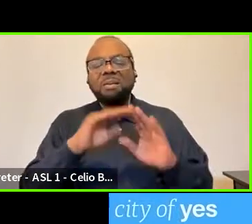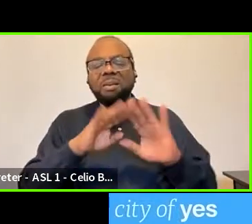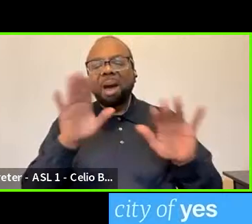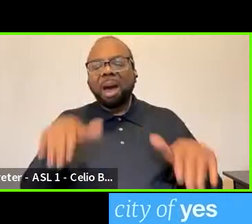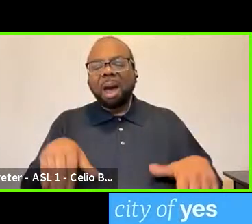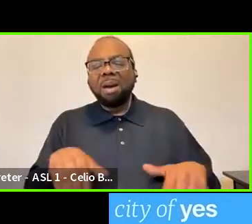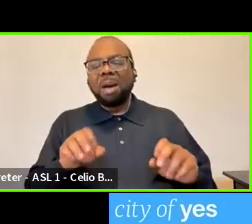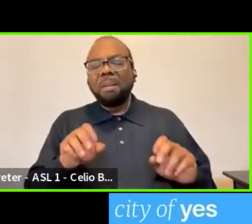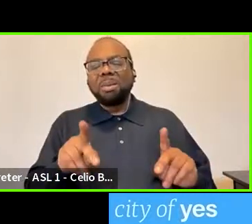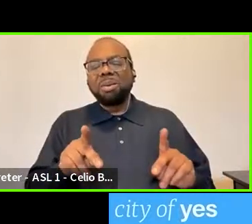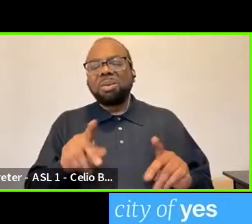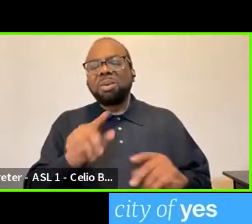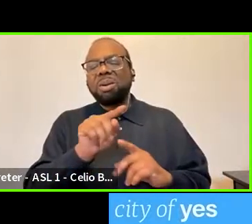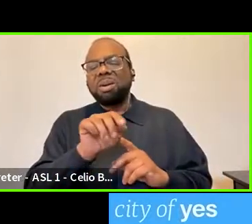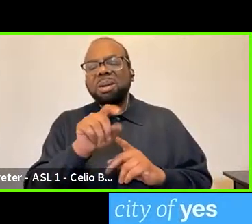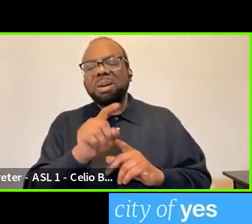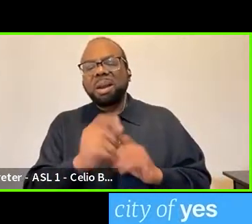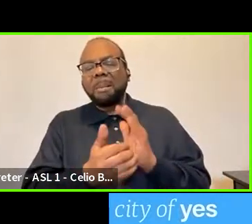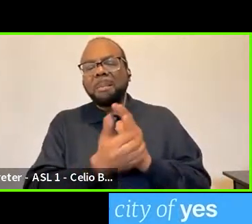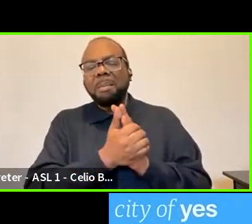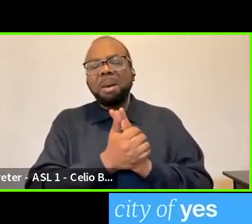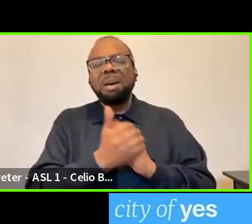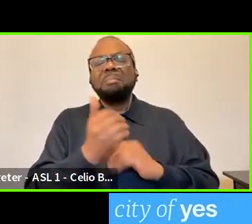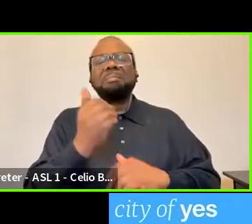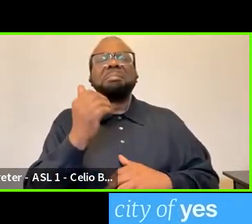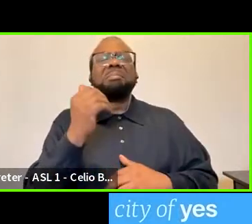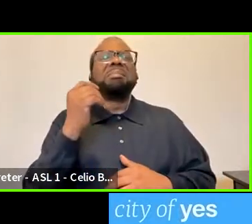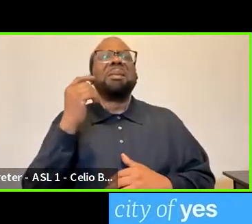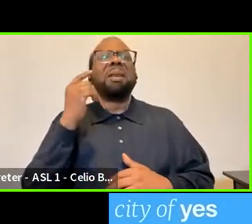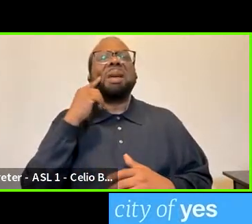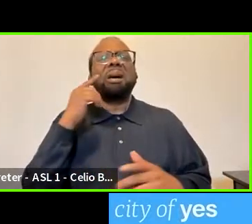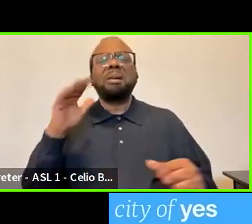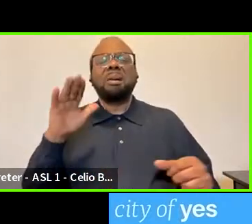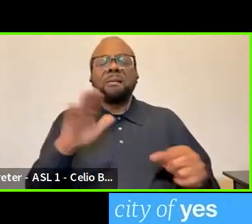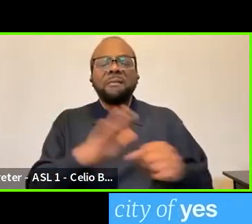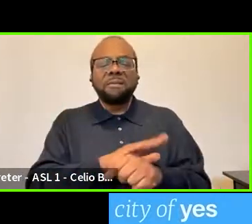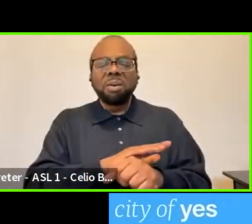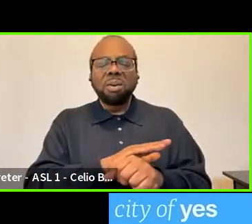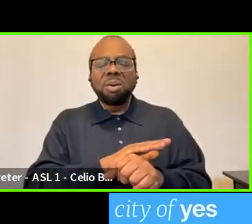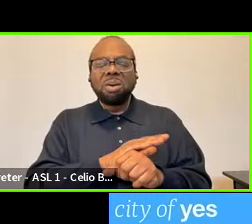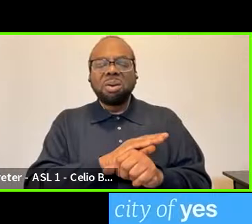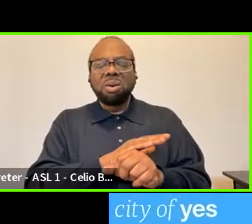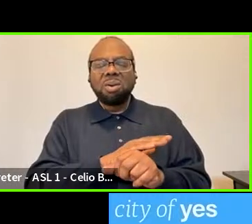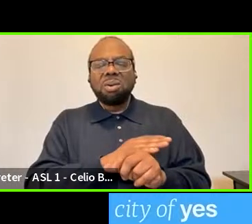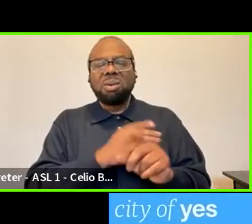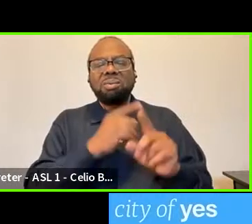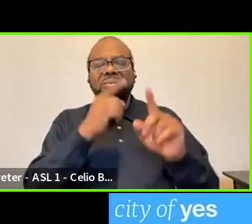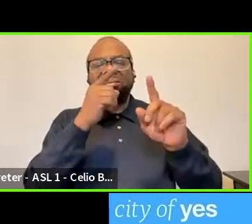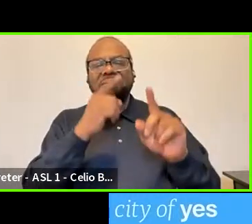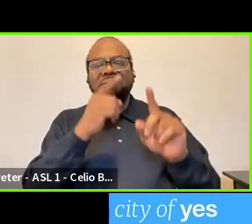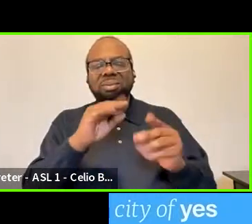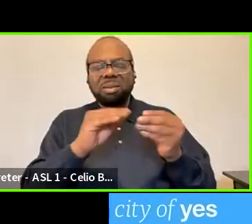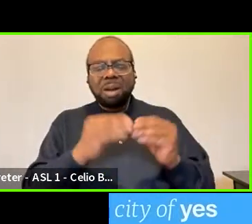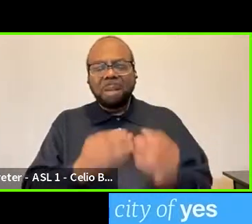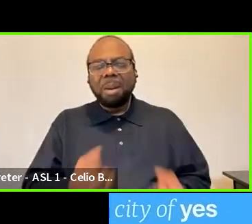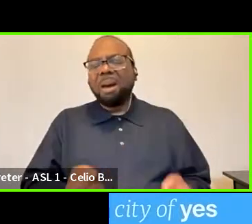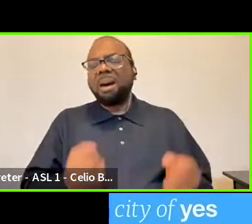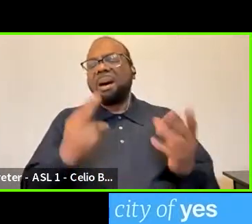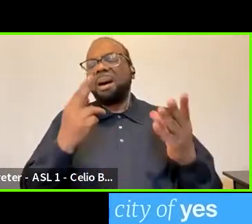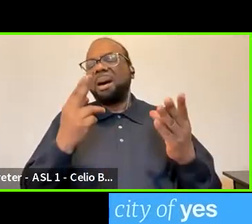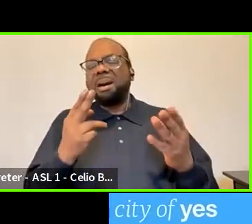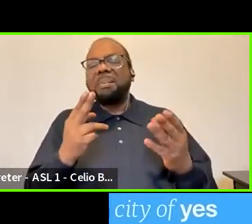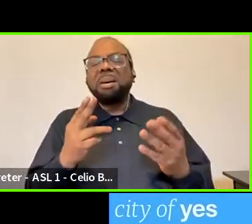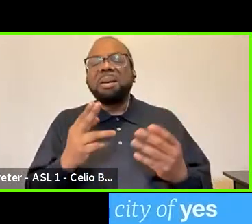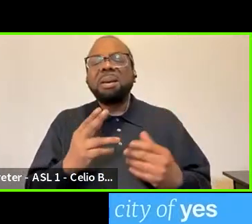tax amendment is that currently we anticipate that the full potential of how many affordable units universal for a